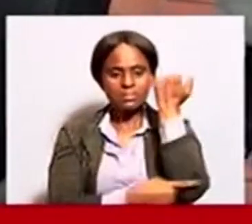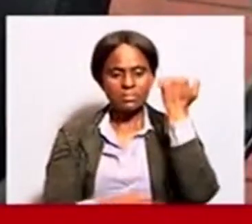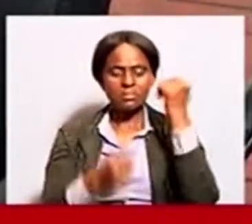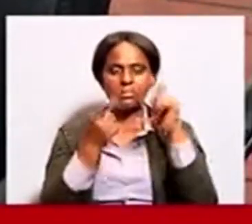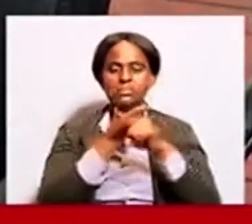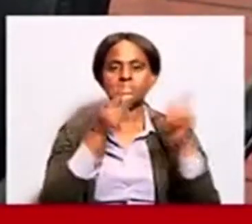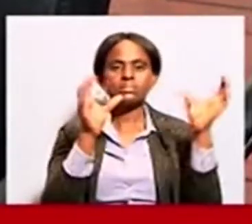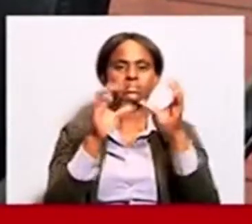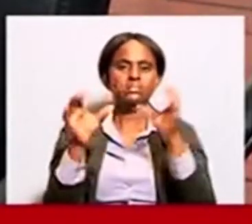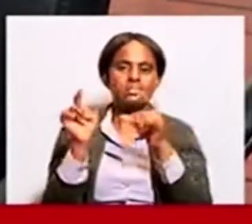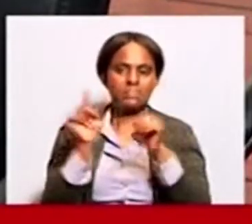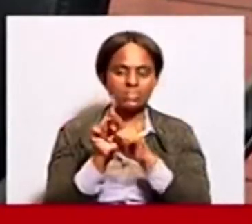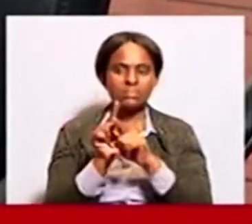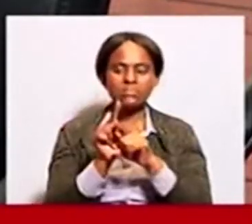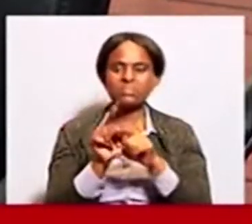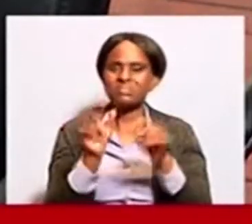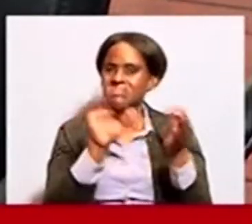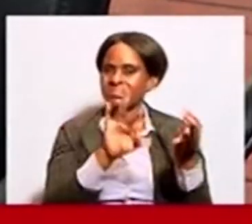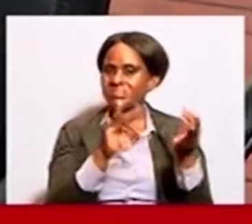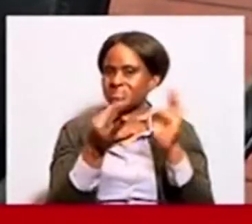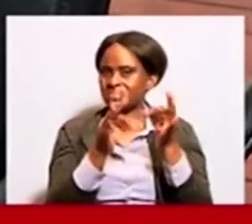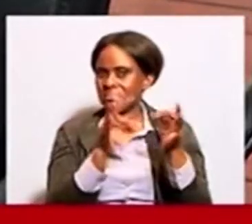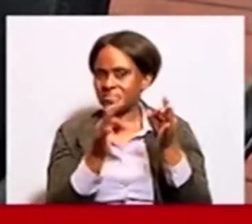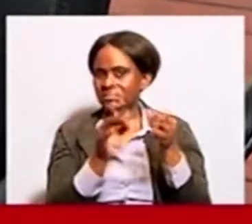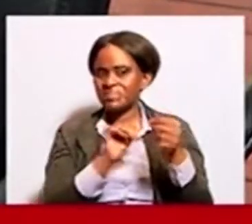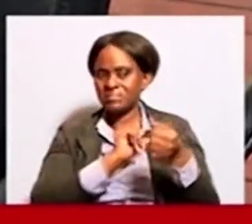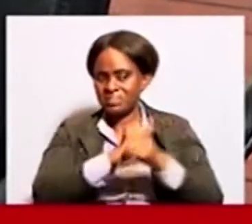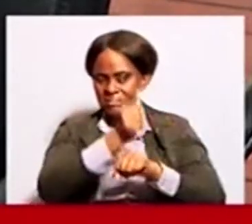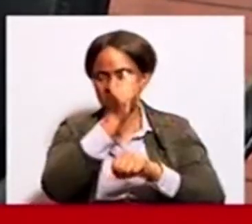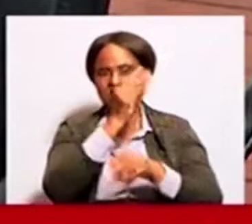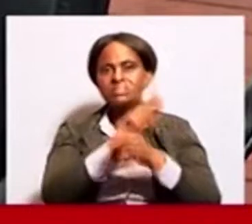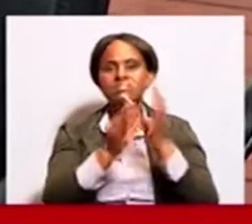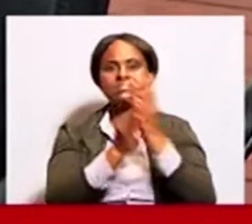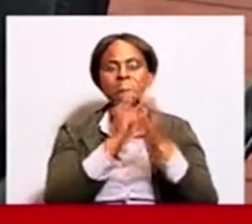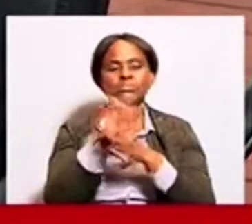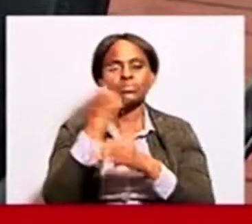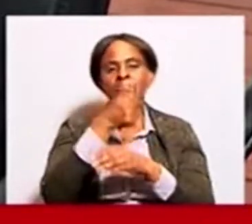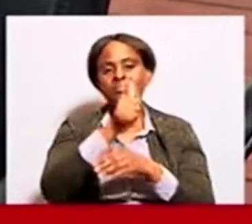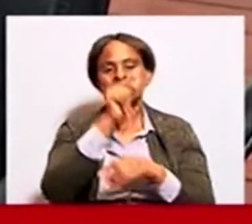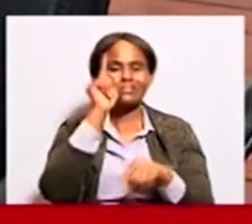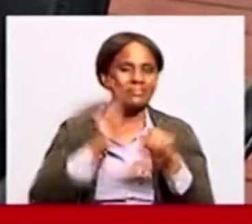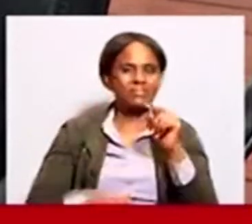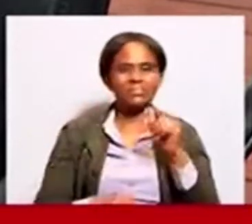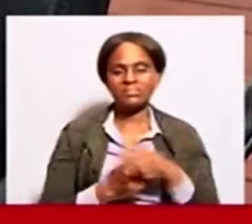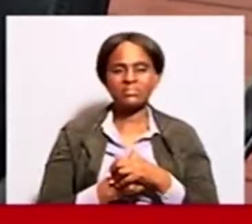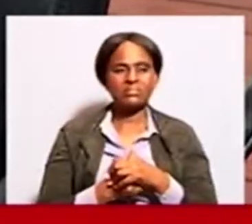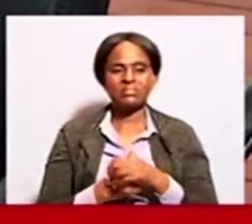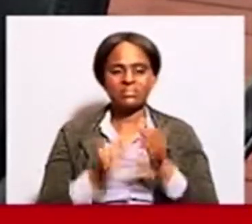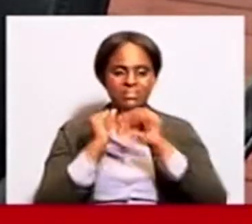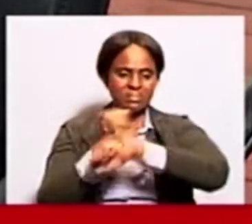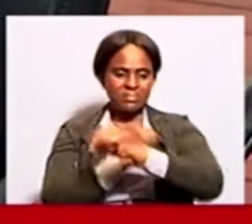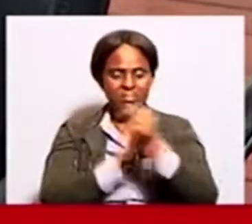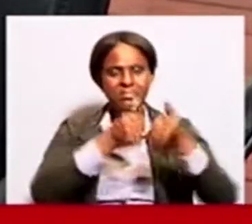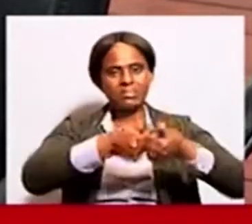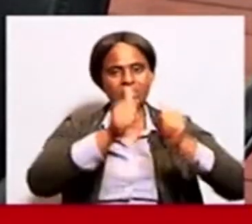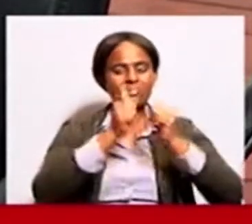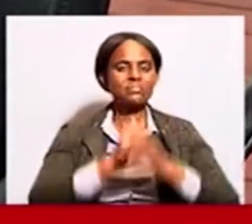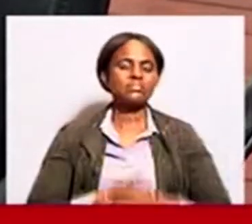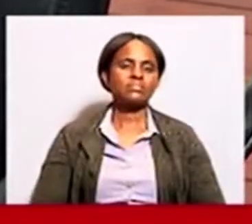councils to unfairly blame contractors who cannot defend themselves.